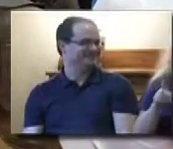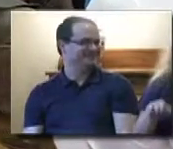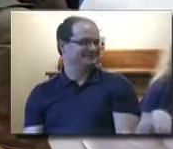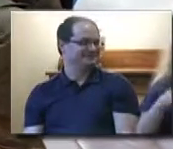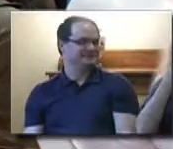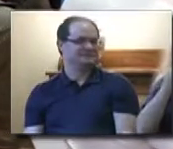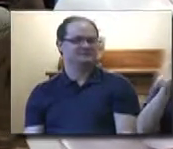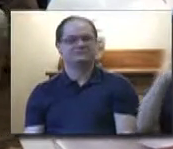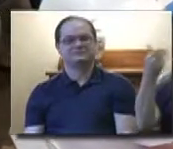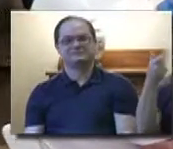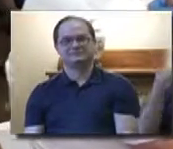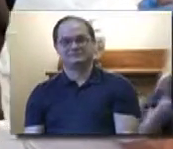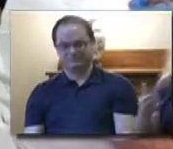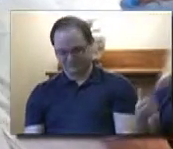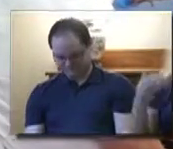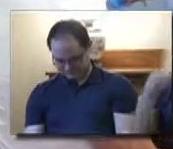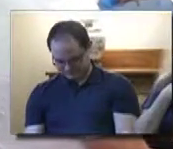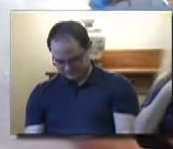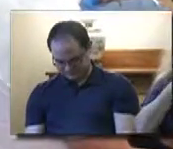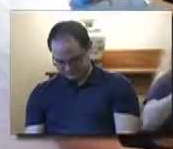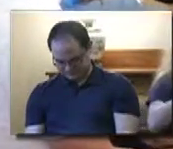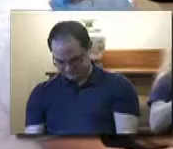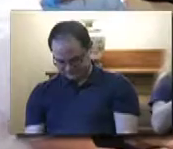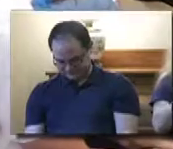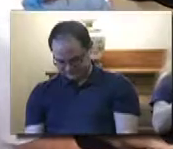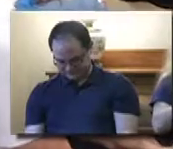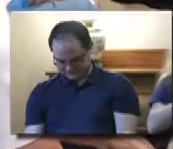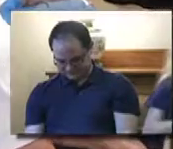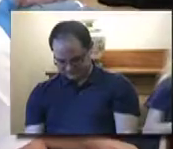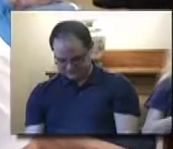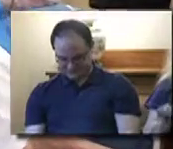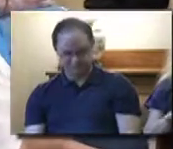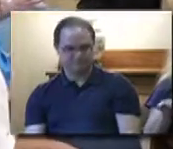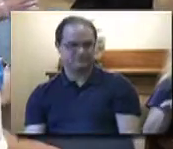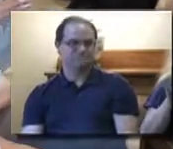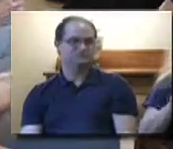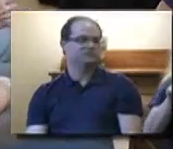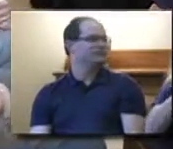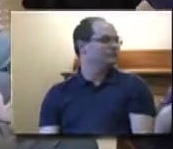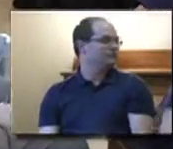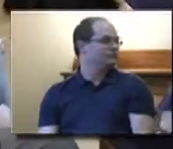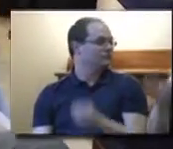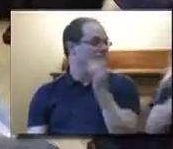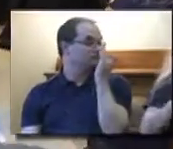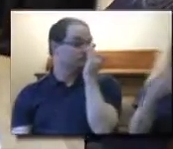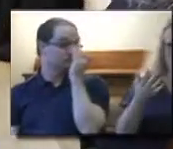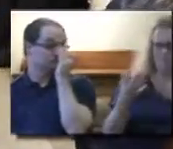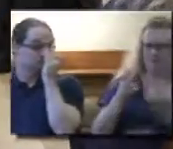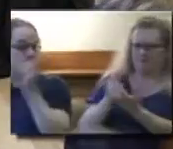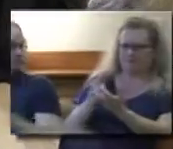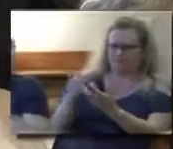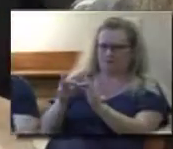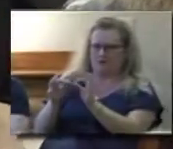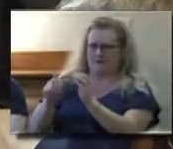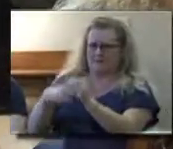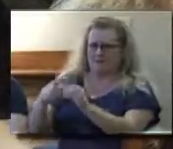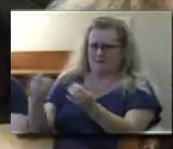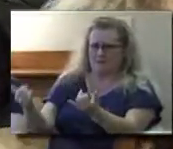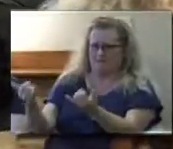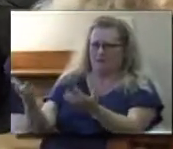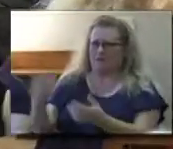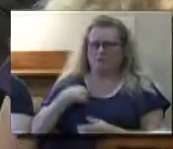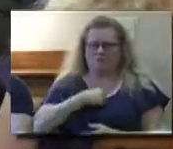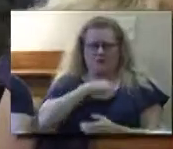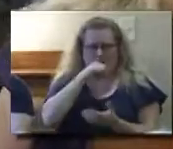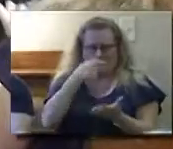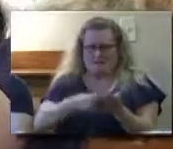One of the other things that we have the inmates do, and this is particularly important for what we're talking about, because we're not